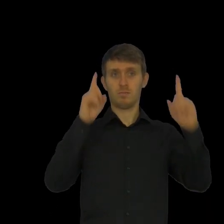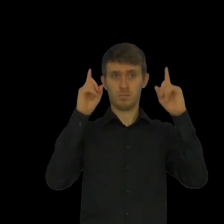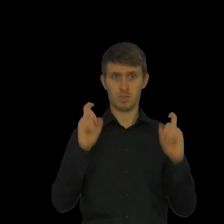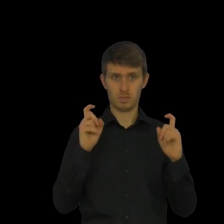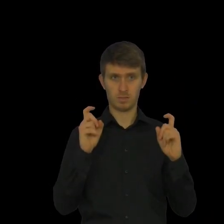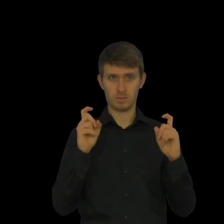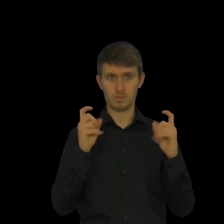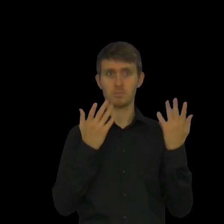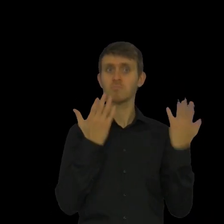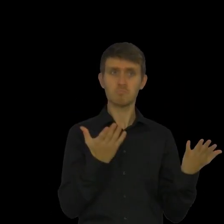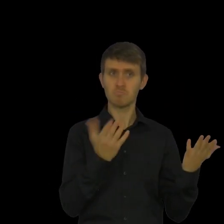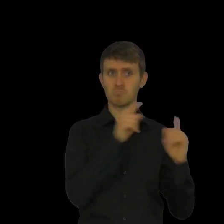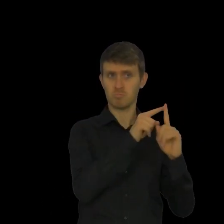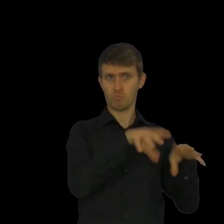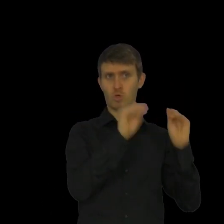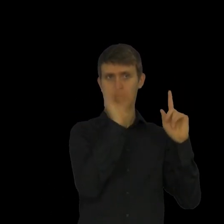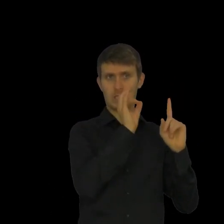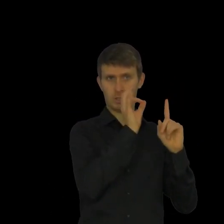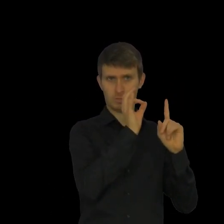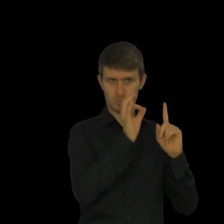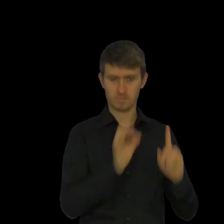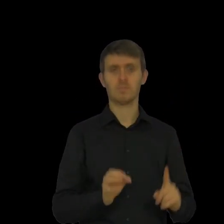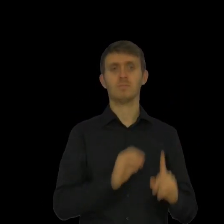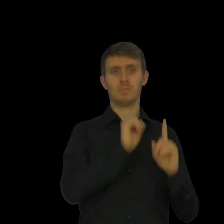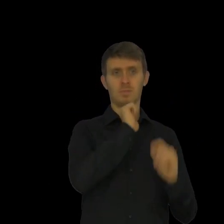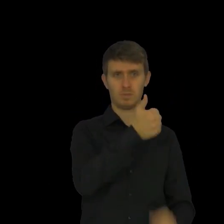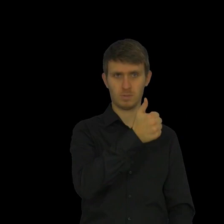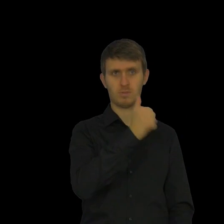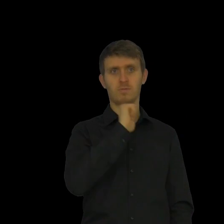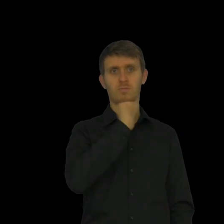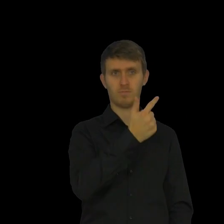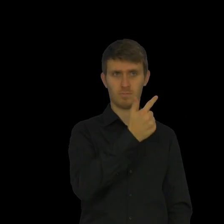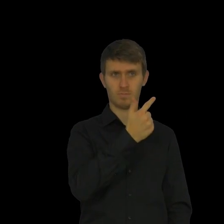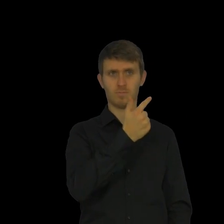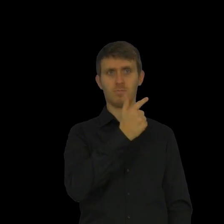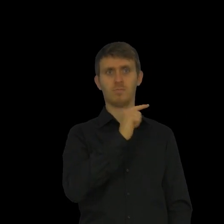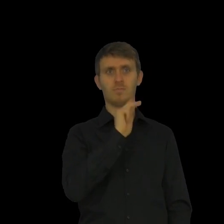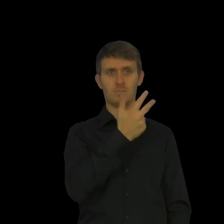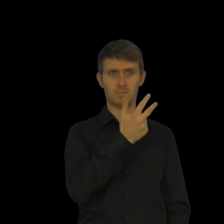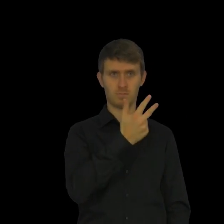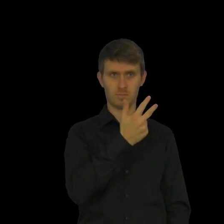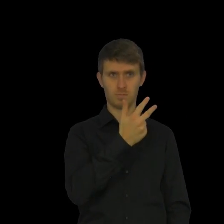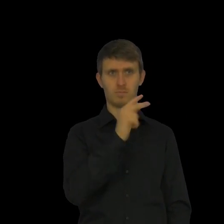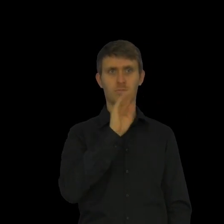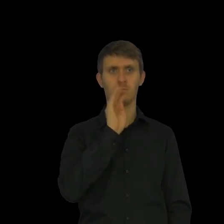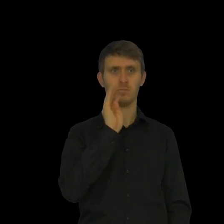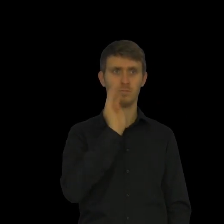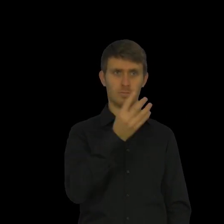line and if I start at the number let me draw all of the numbers zero